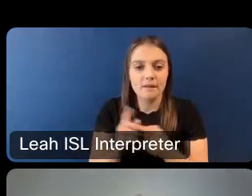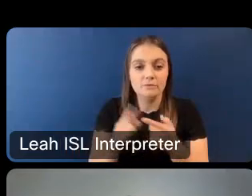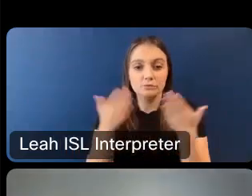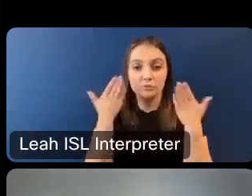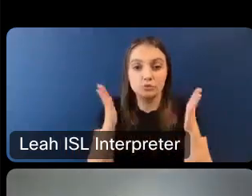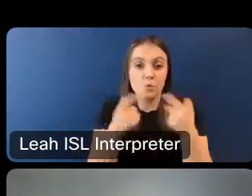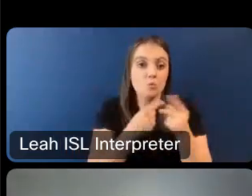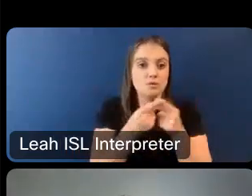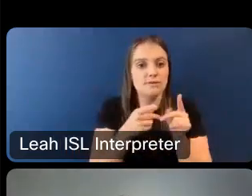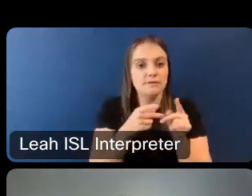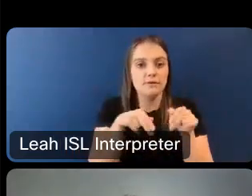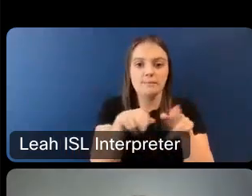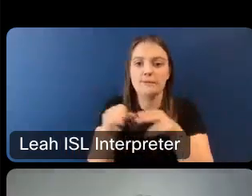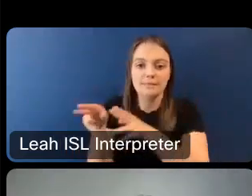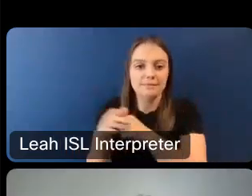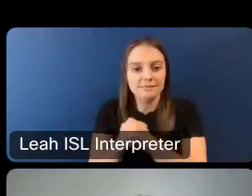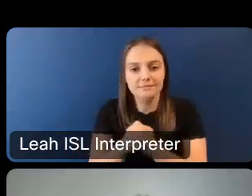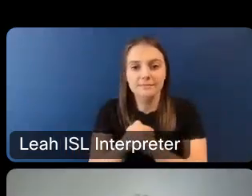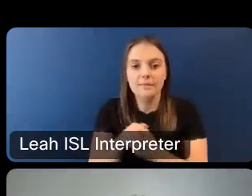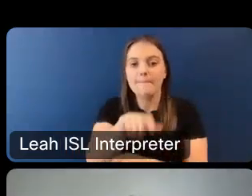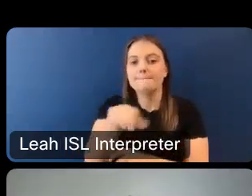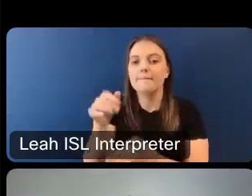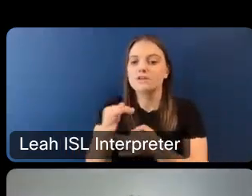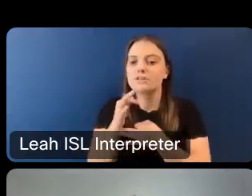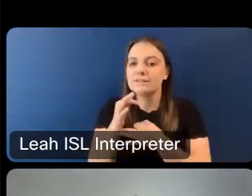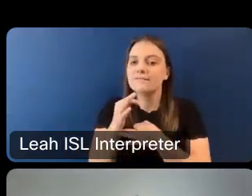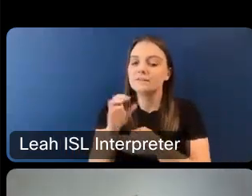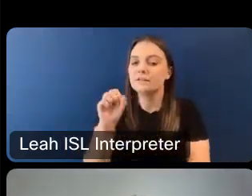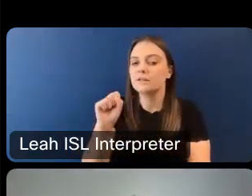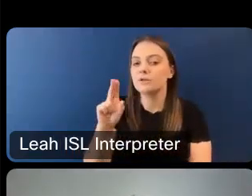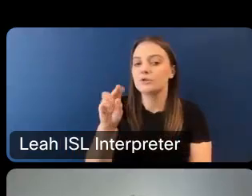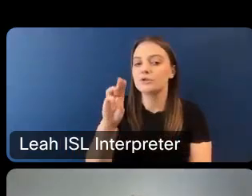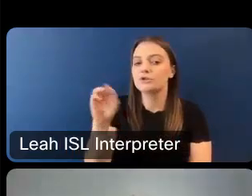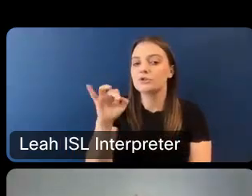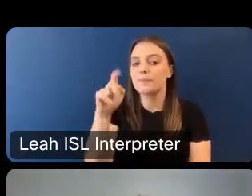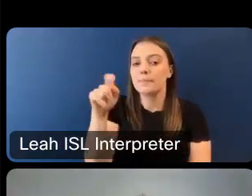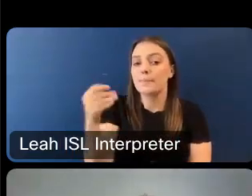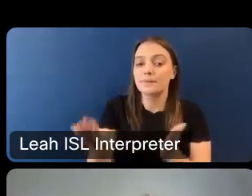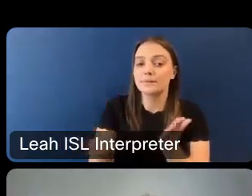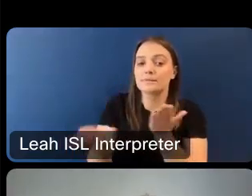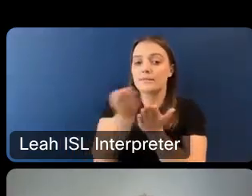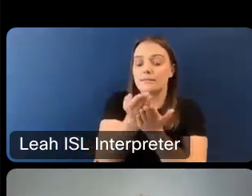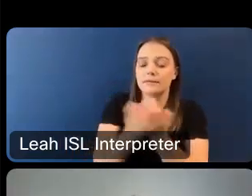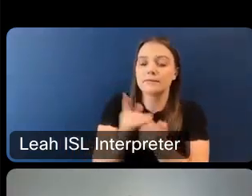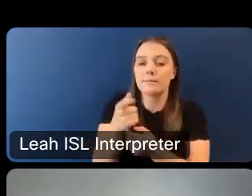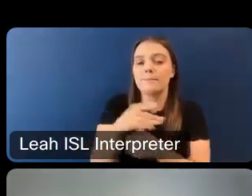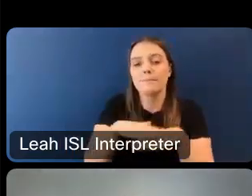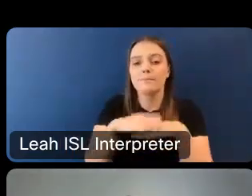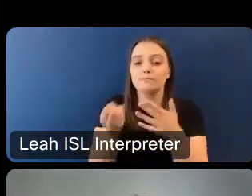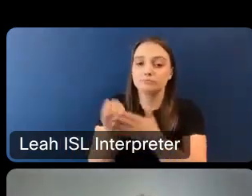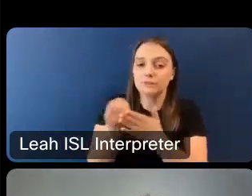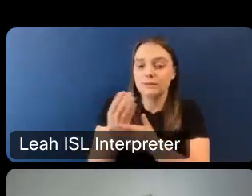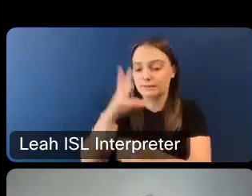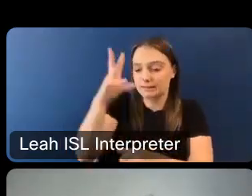share that. We have patient safety supplements that provide more of a narrative resource and discuss a particular safety issue